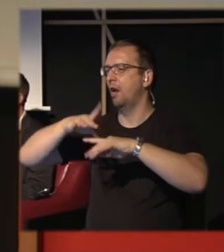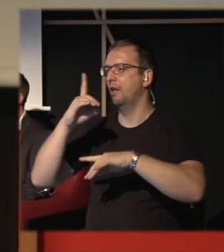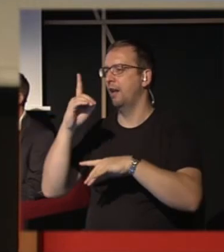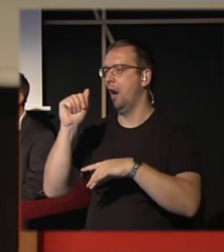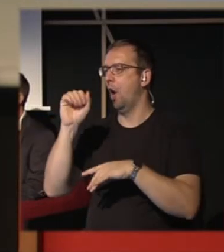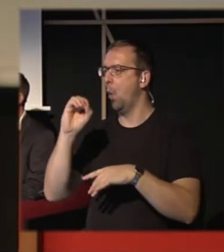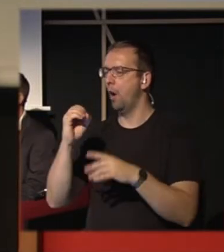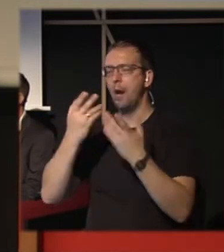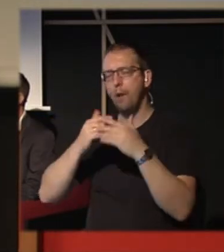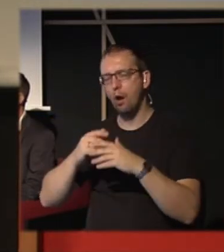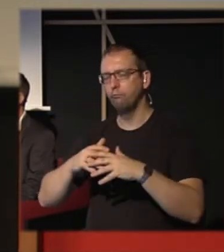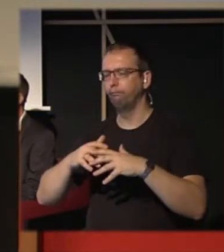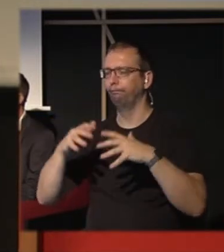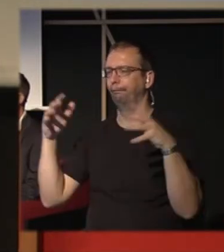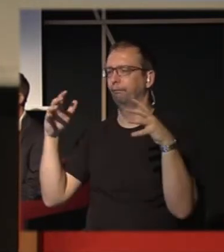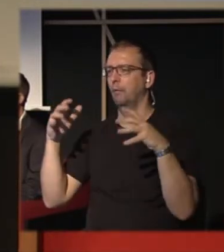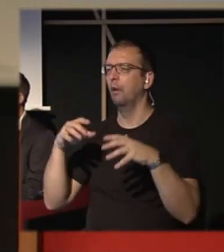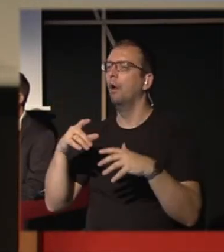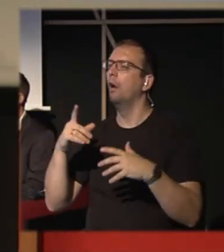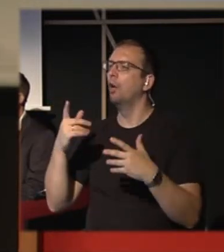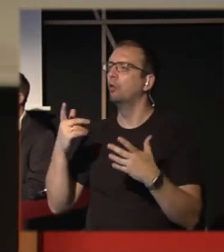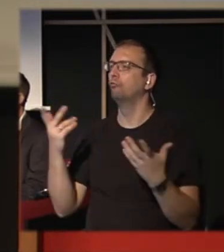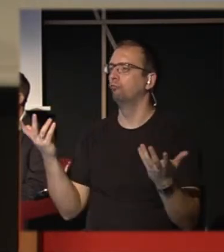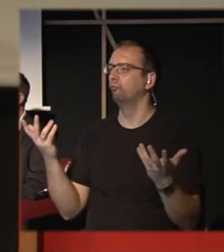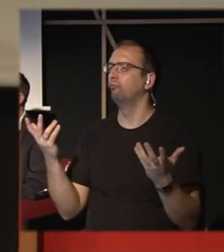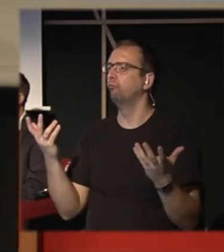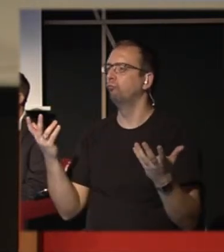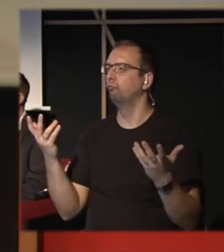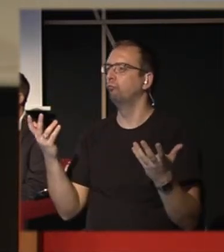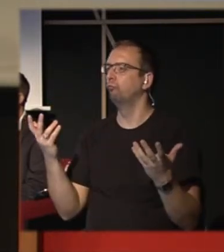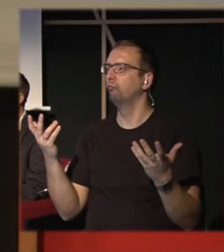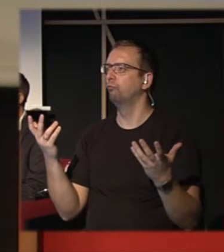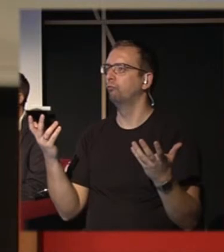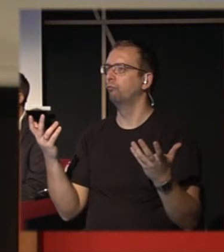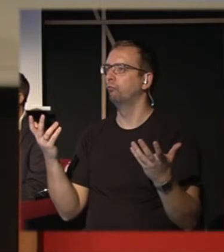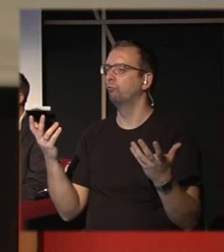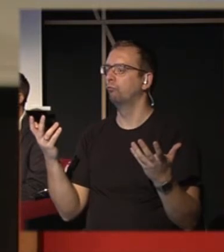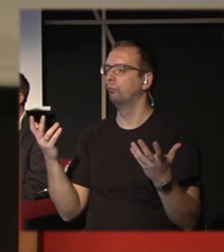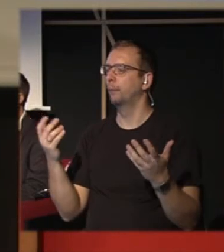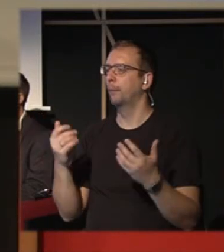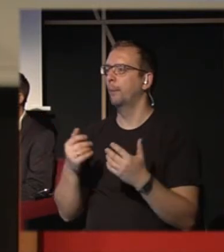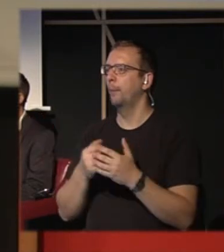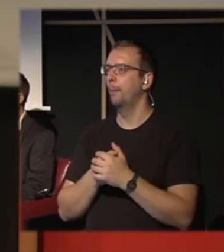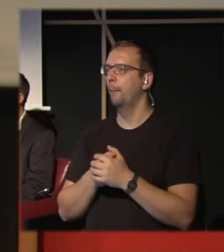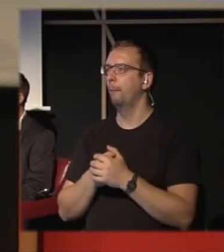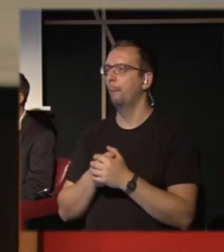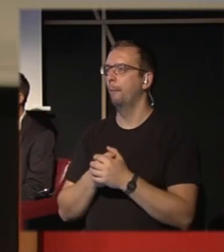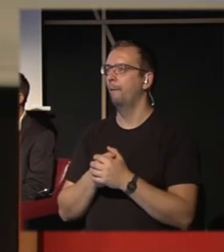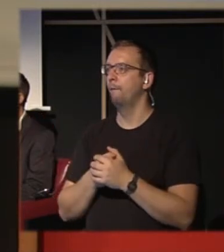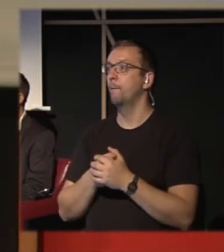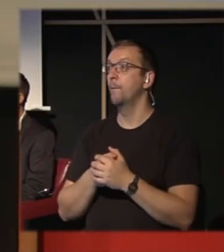in January 2019. And again, I want to make maybe a little comparison with SLO